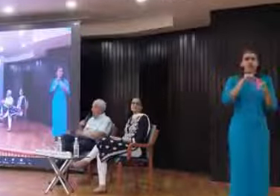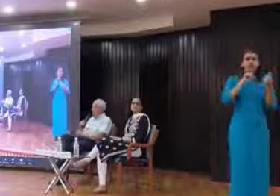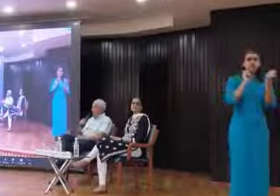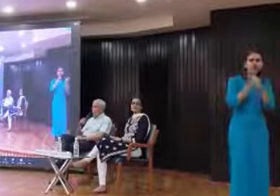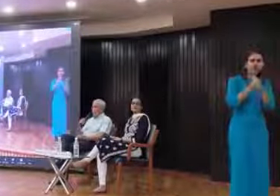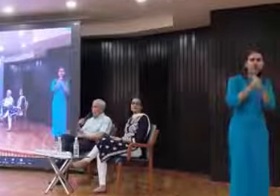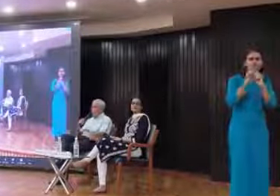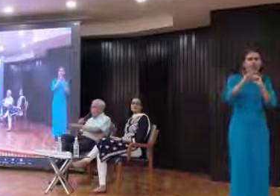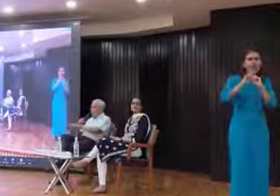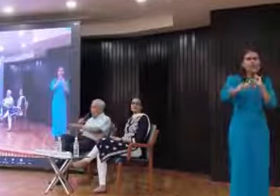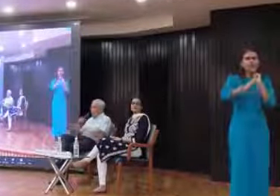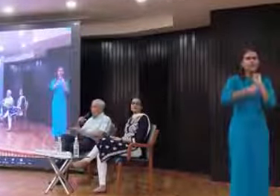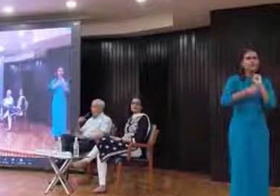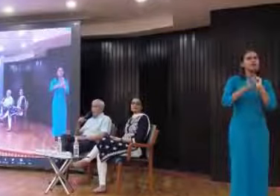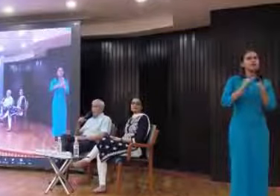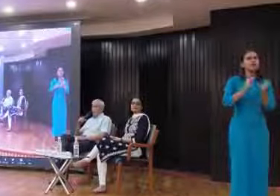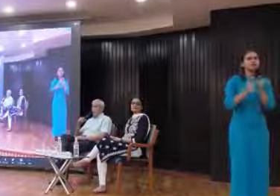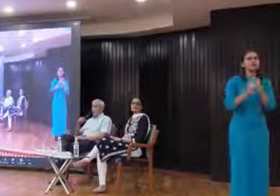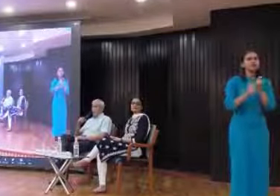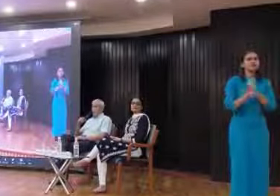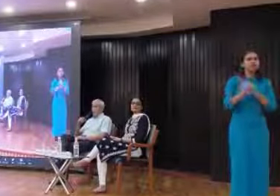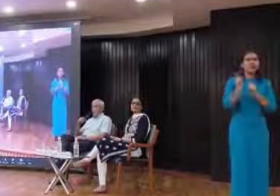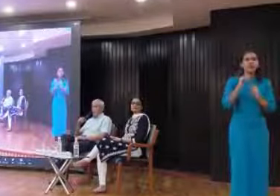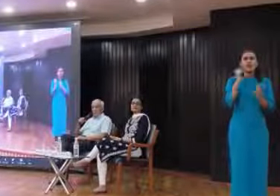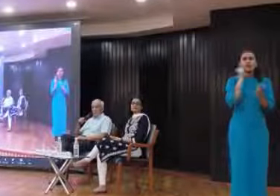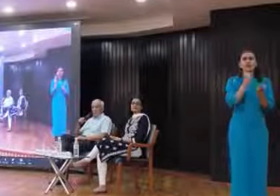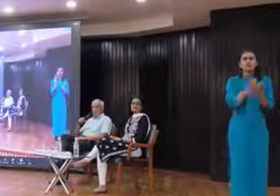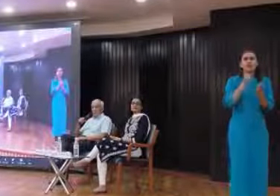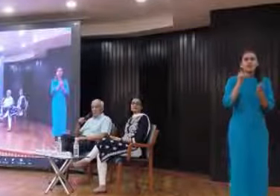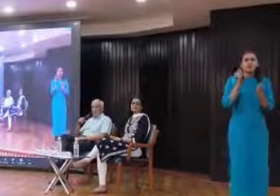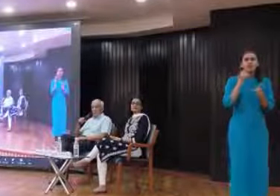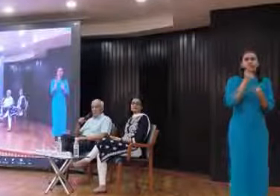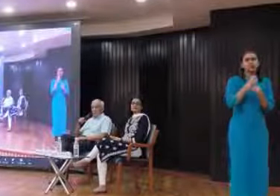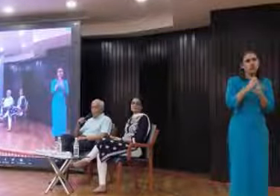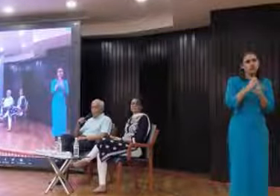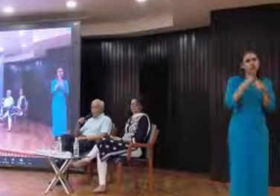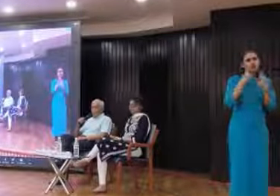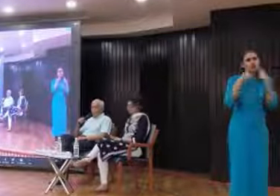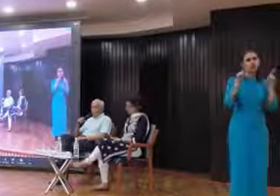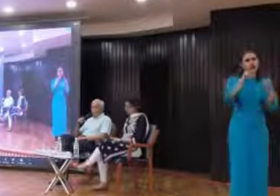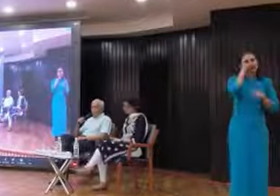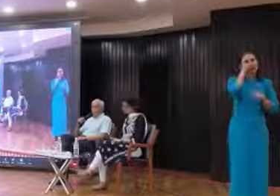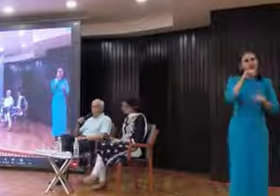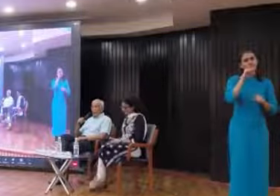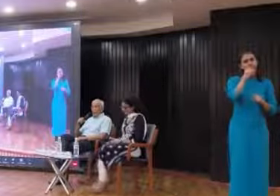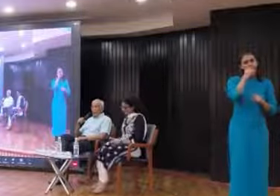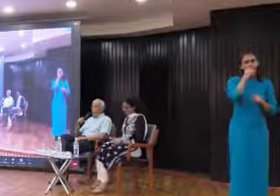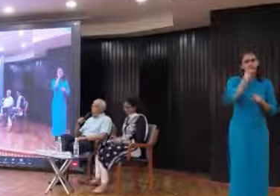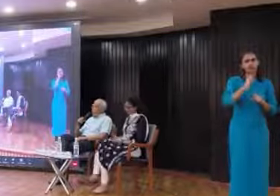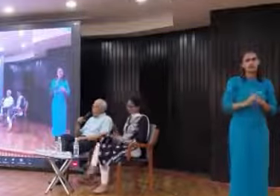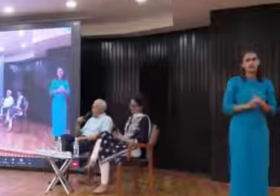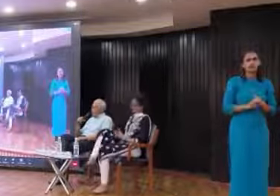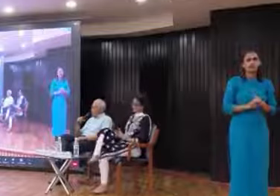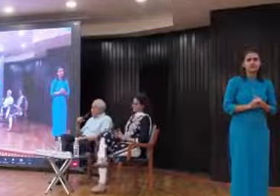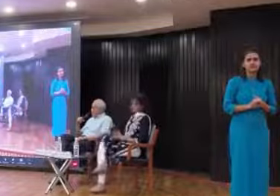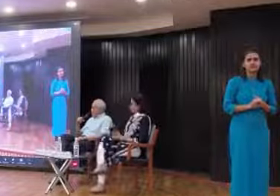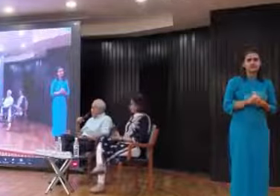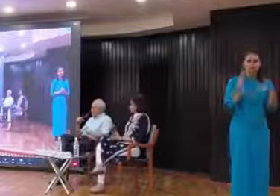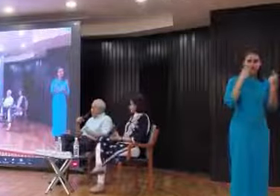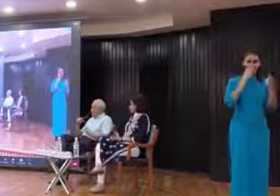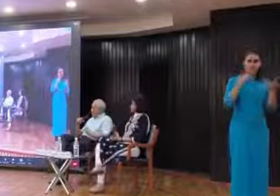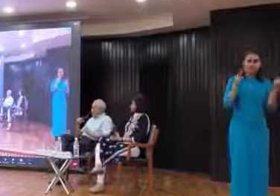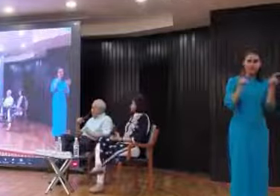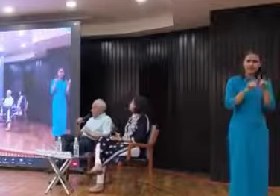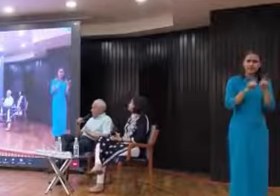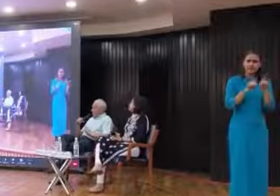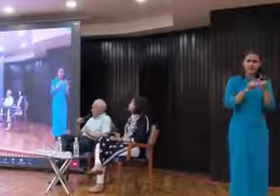modified thereafter, and of course now is in conformity with the Constitution of India. So, and this is also true. I mean,